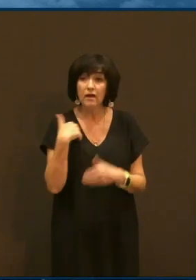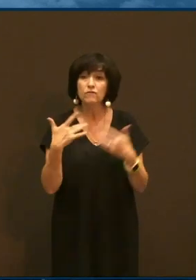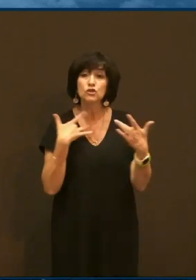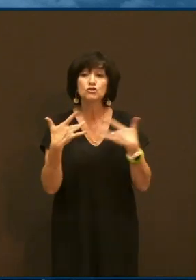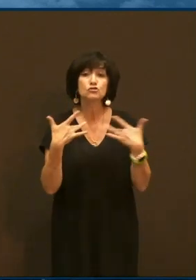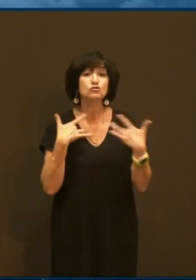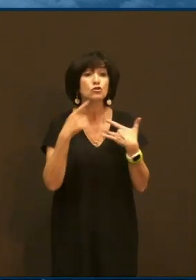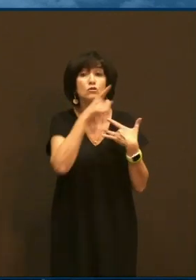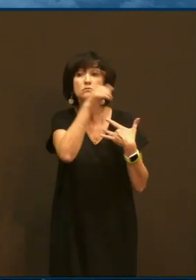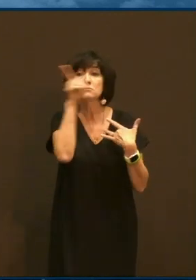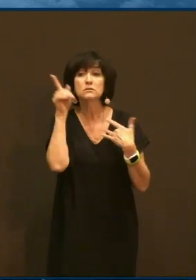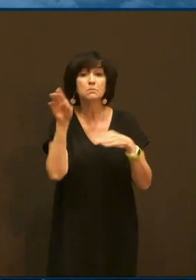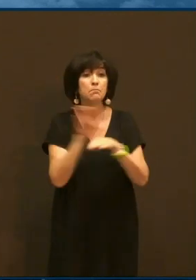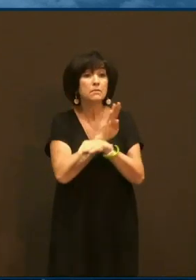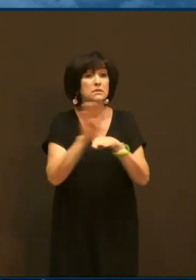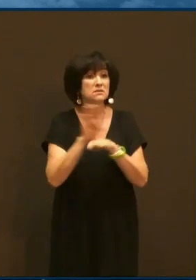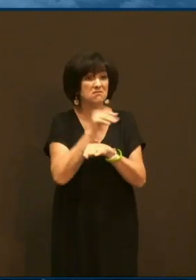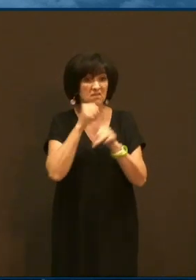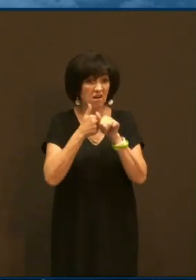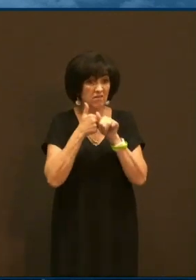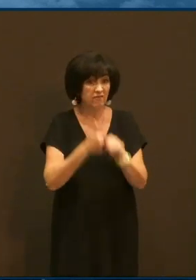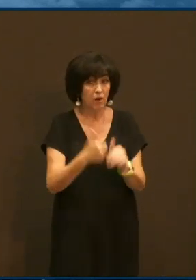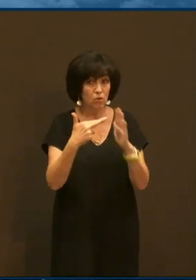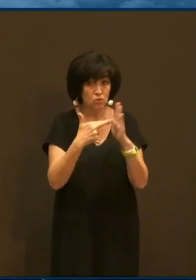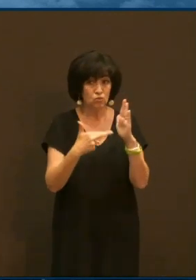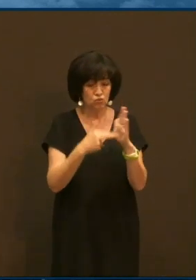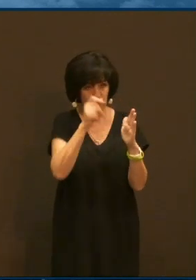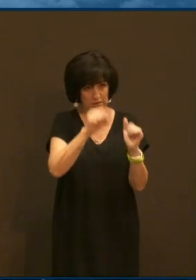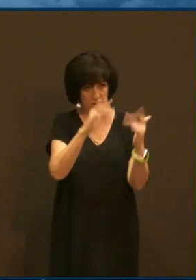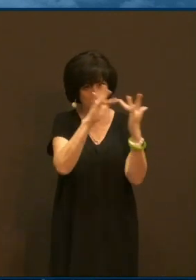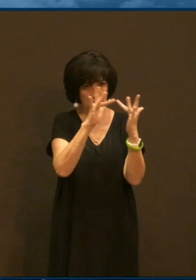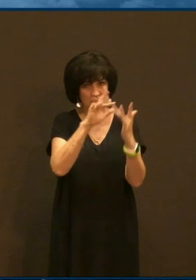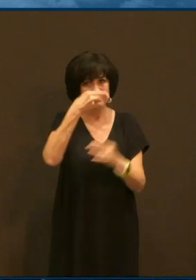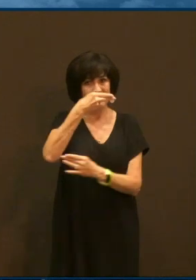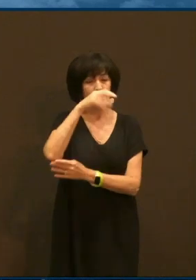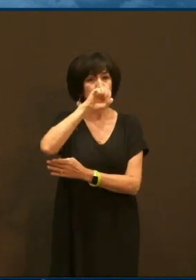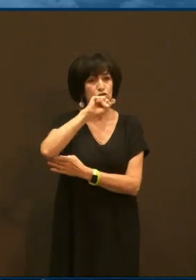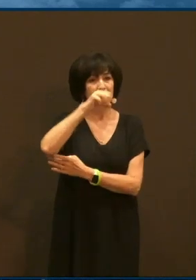for you to just let us know by contacting